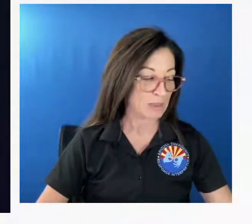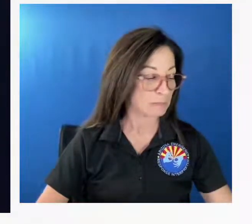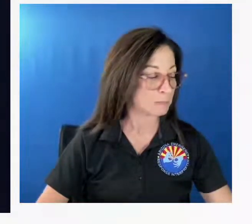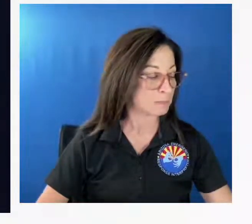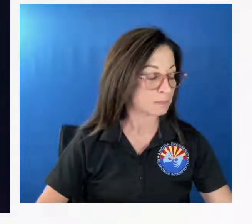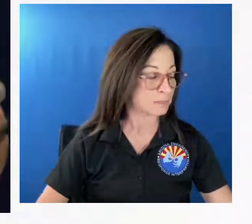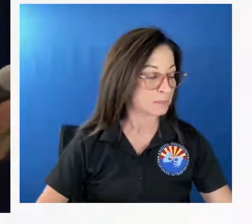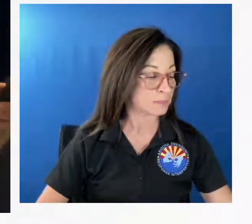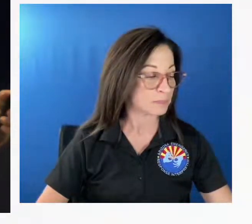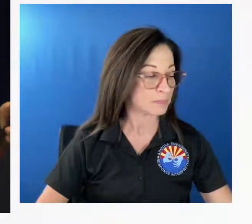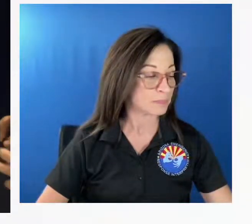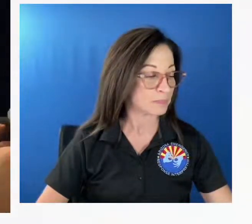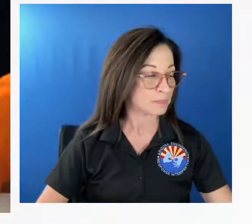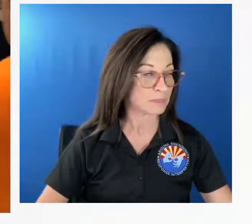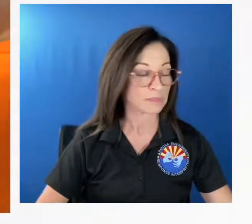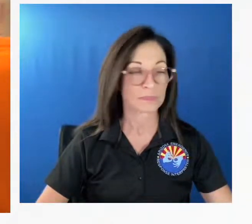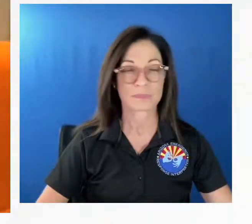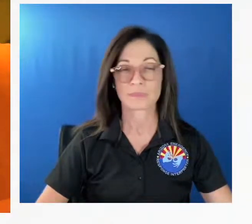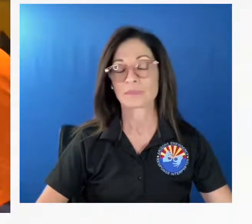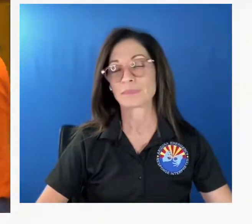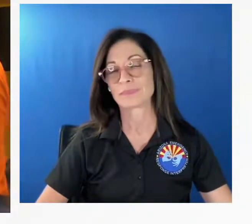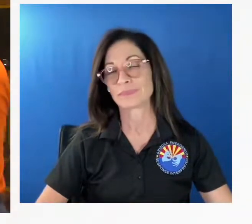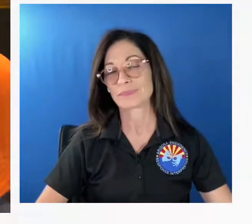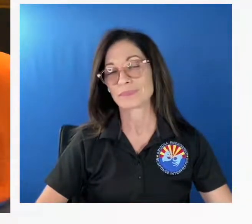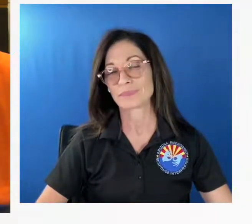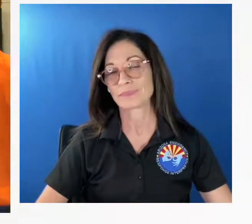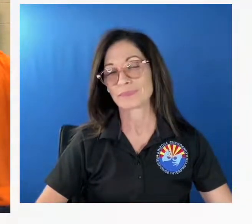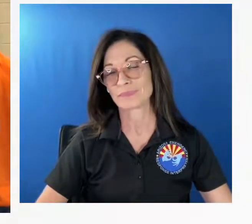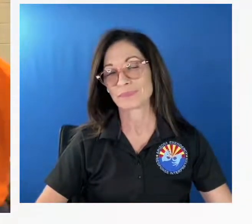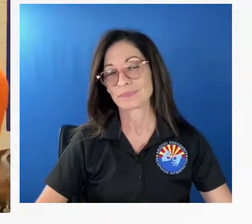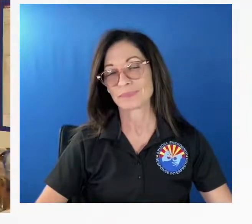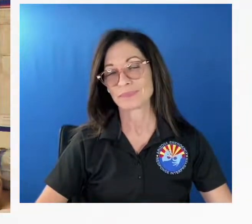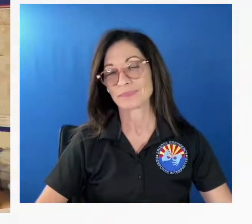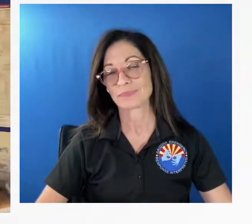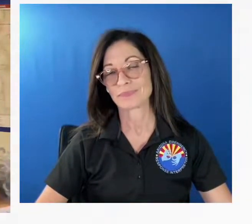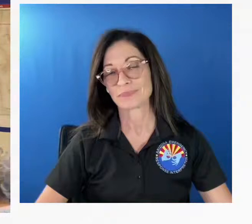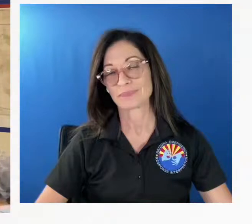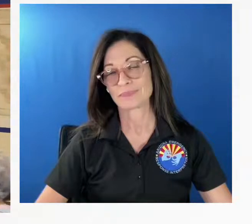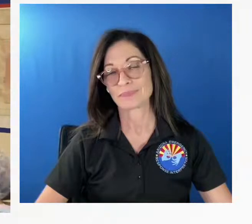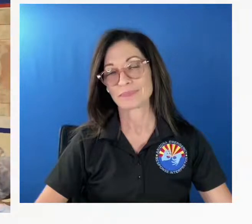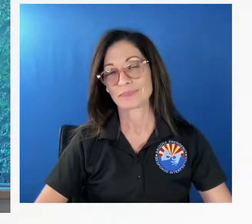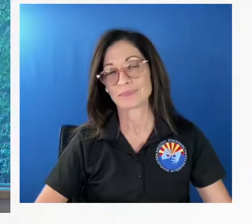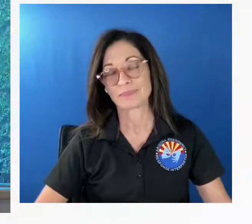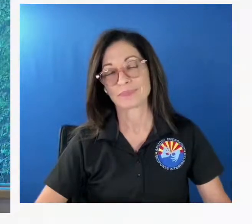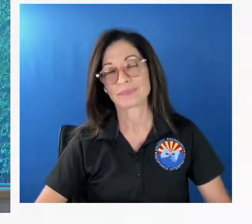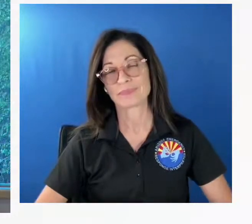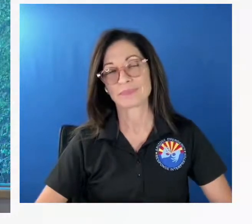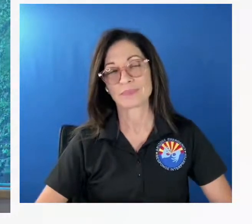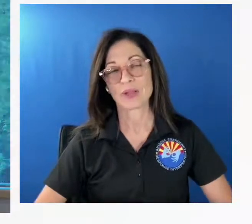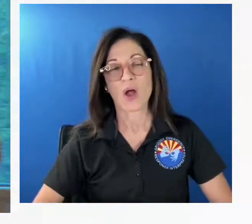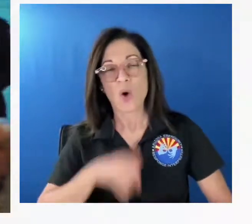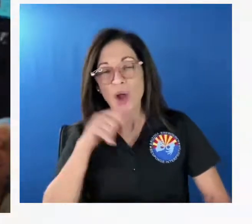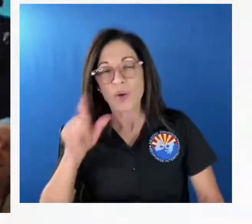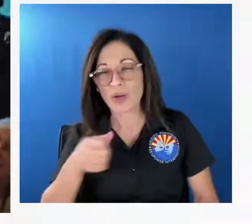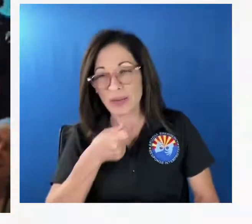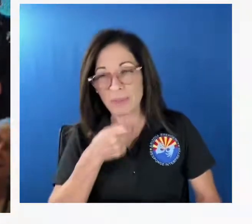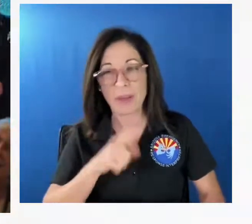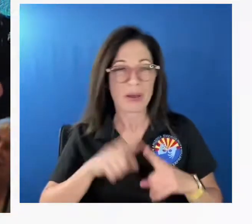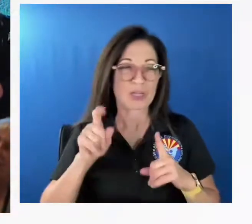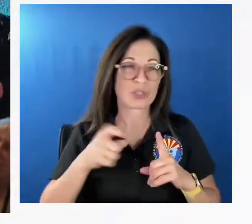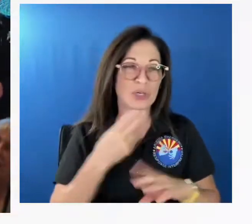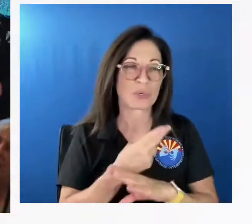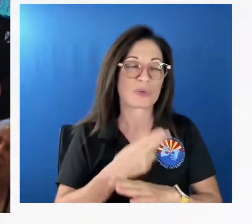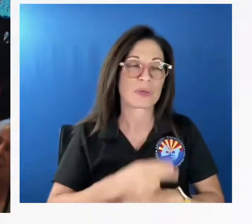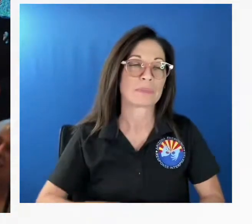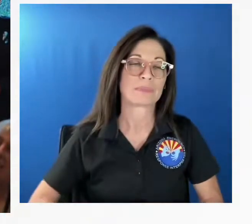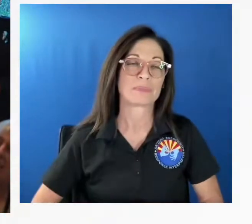Rivers, need the mic. On behalf, well, I don't need the mic, but I better use the mic. On